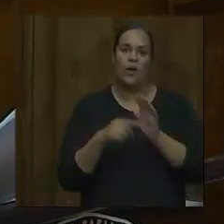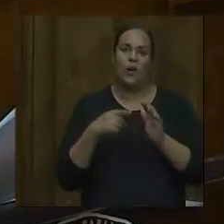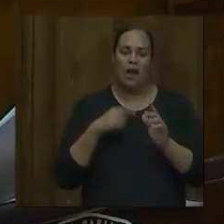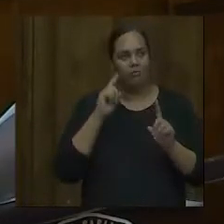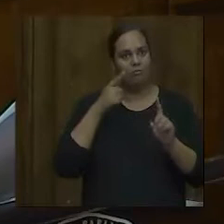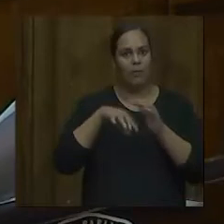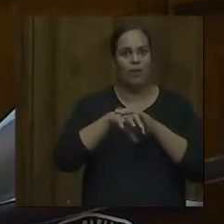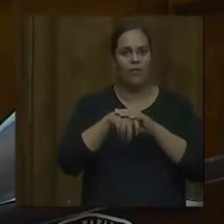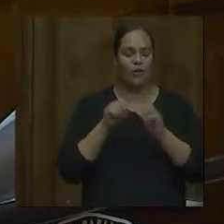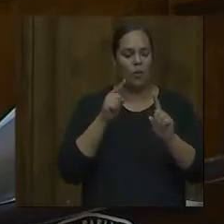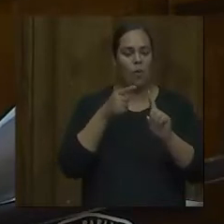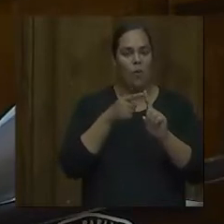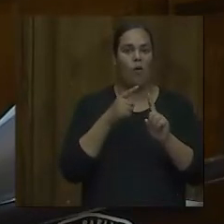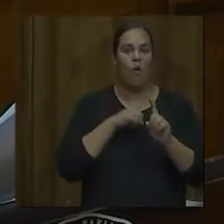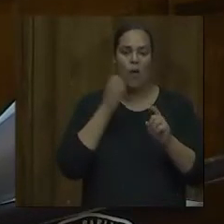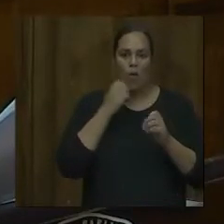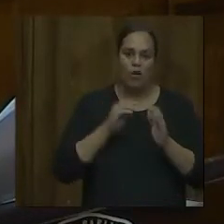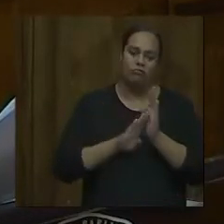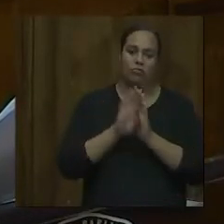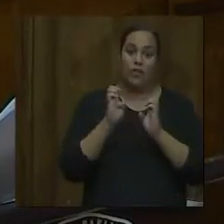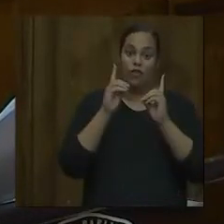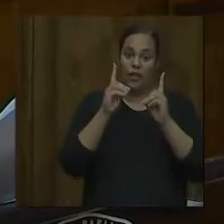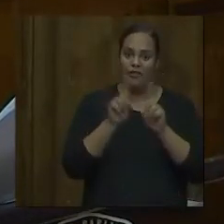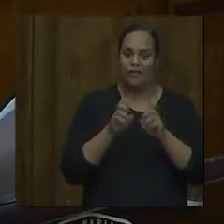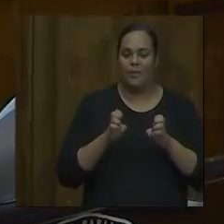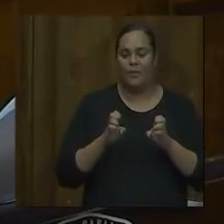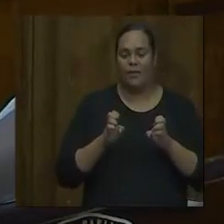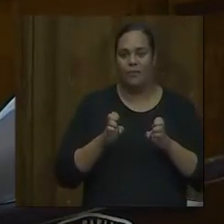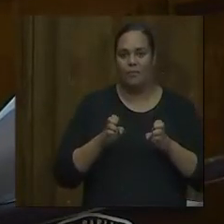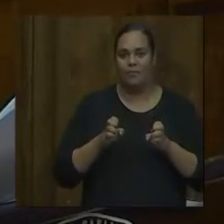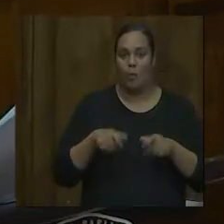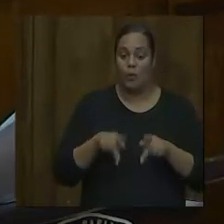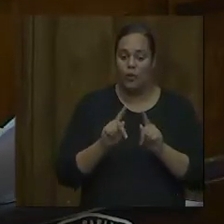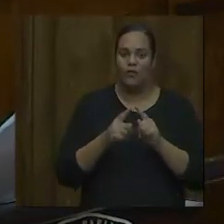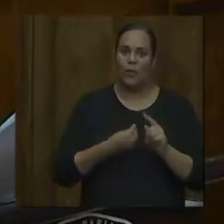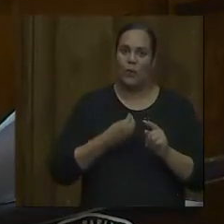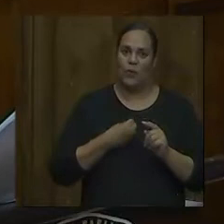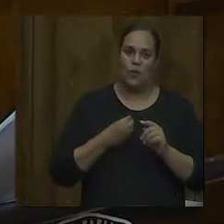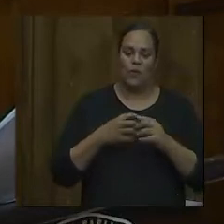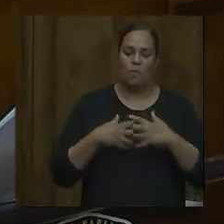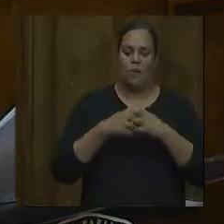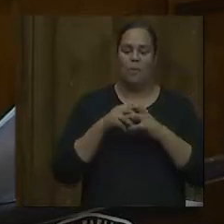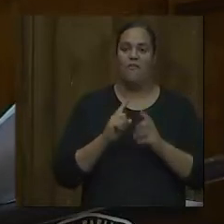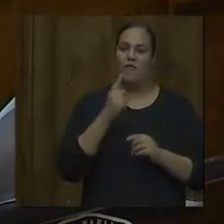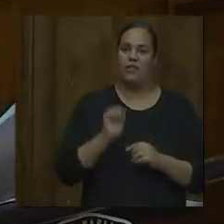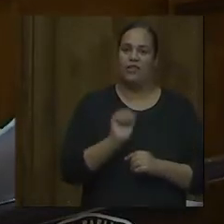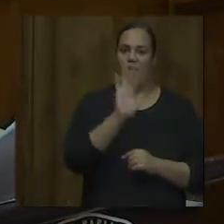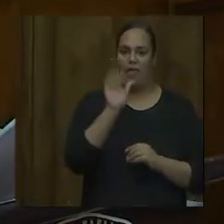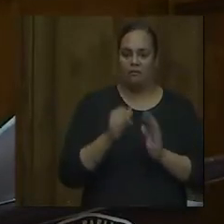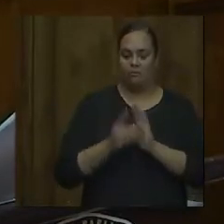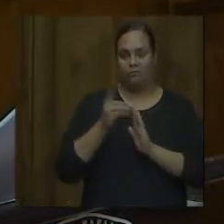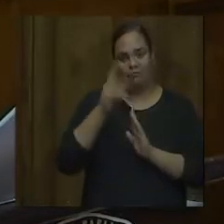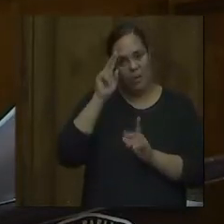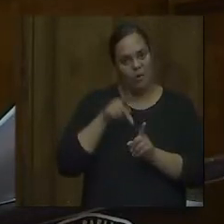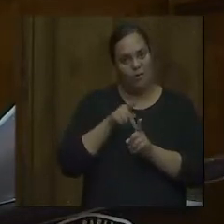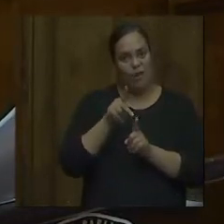strategic goals of improving education outcomes and opportunities for youth development, as they are the first in South Africa to develop a